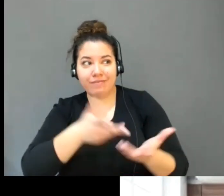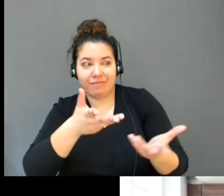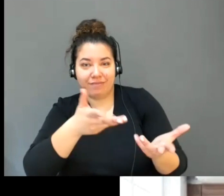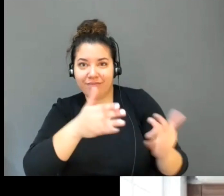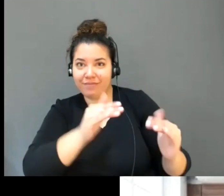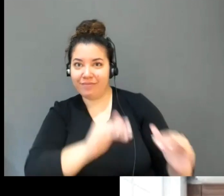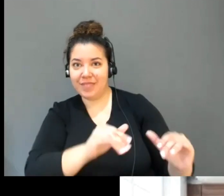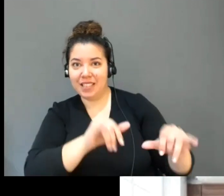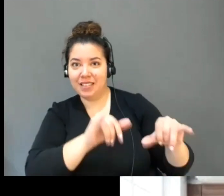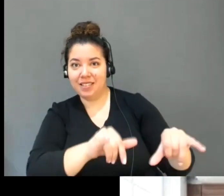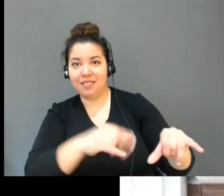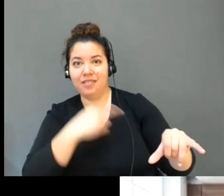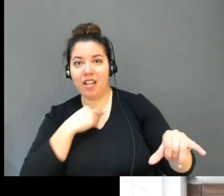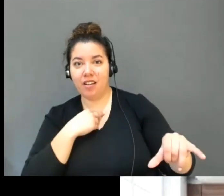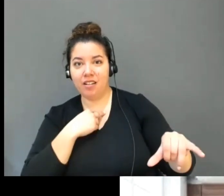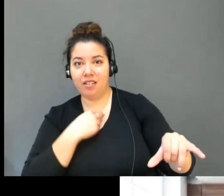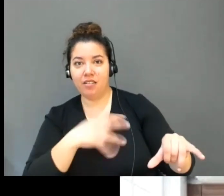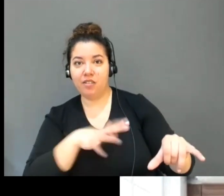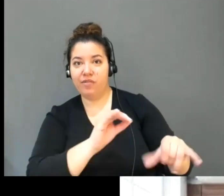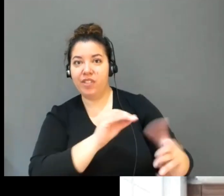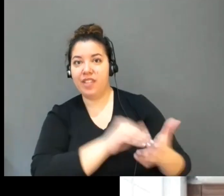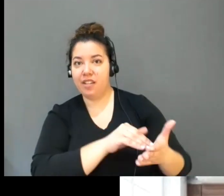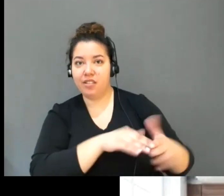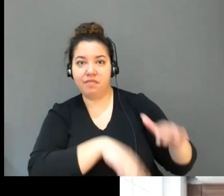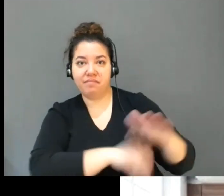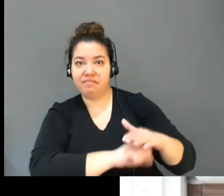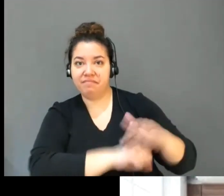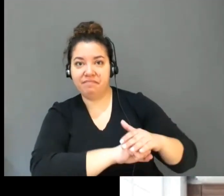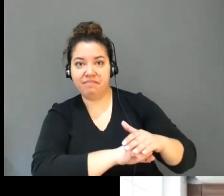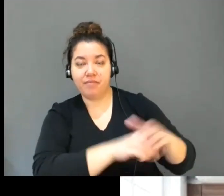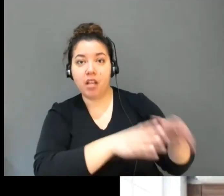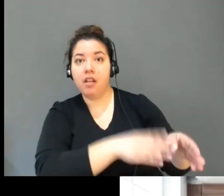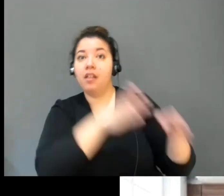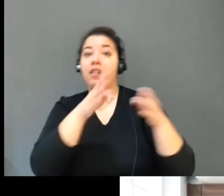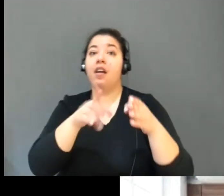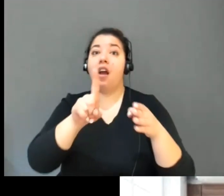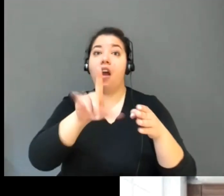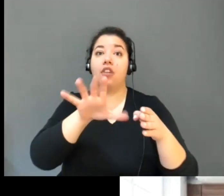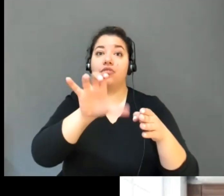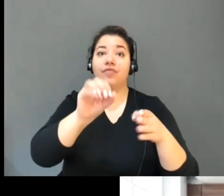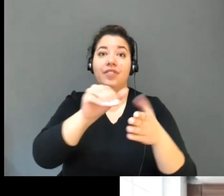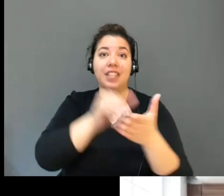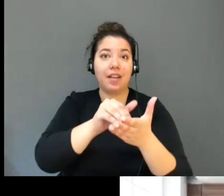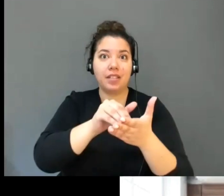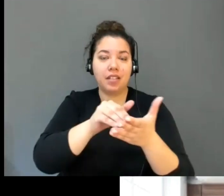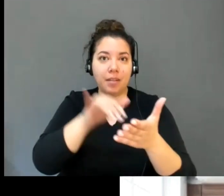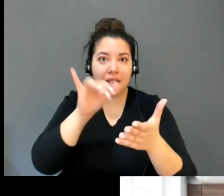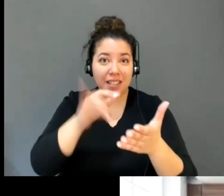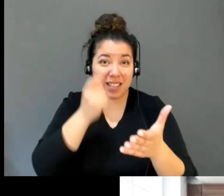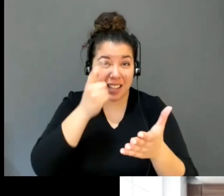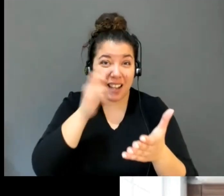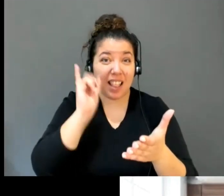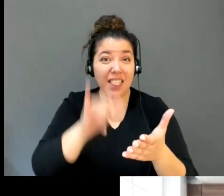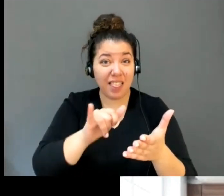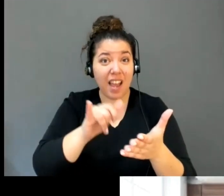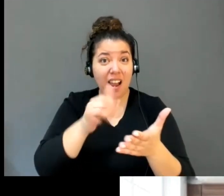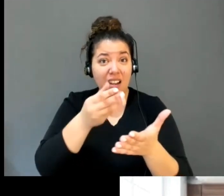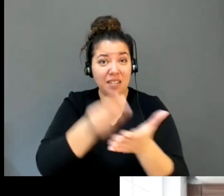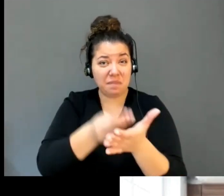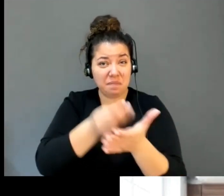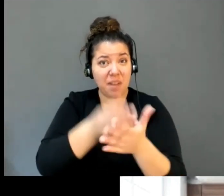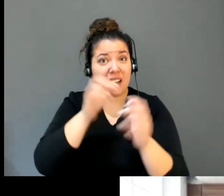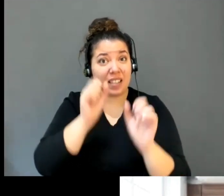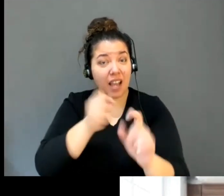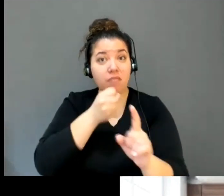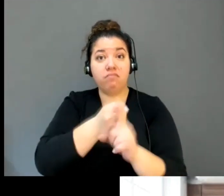take somebody from making $50,000 a year to $150,000 a year. That's life-changing money. And those decisions are